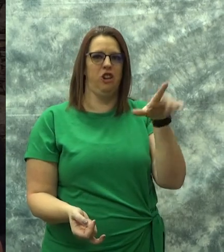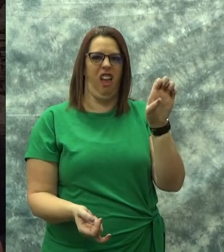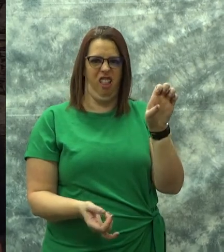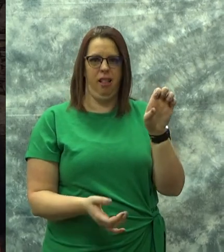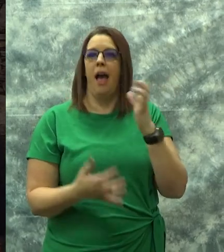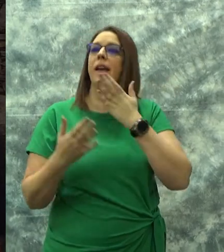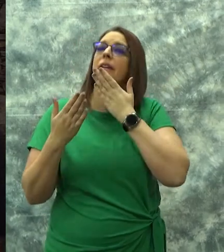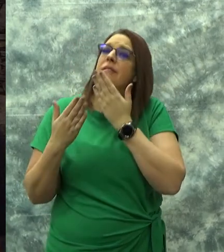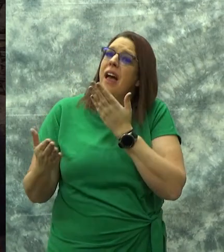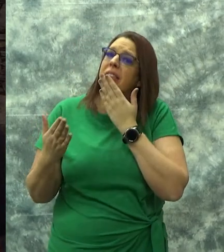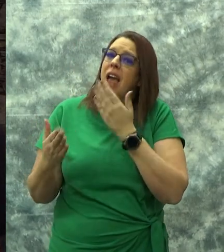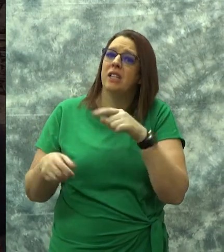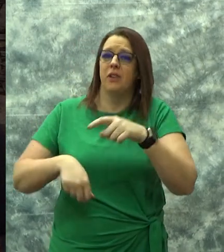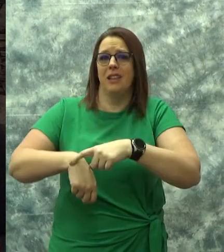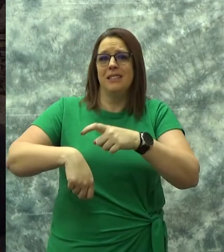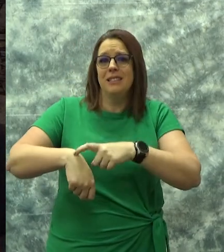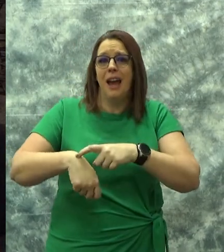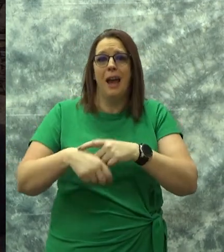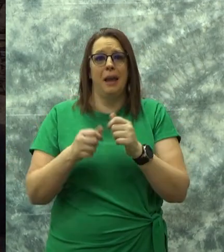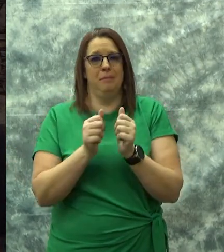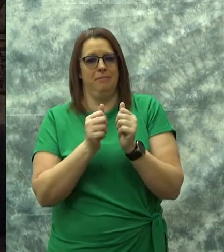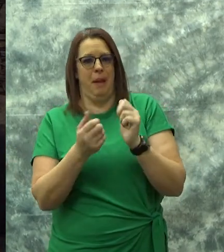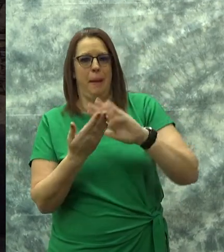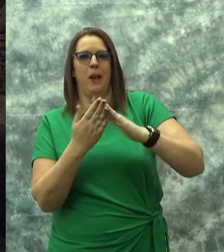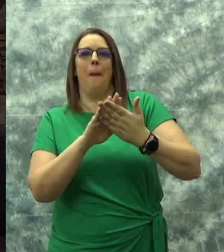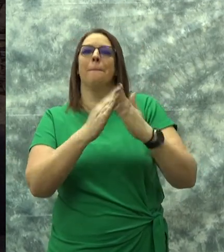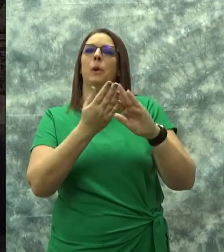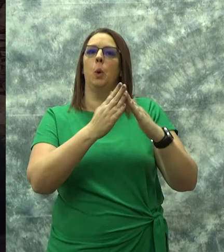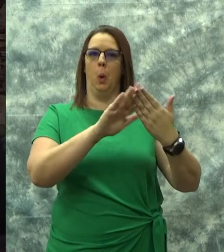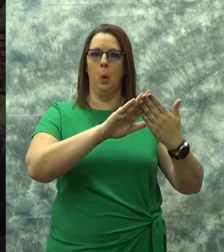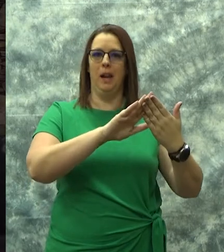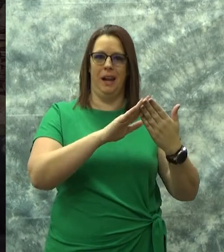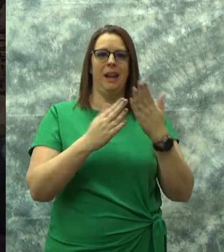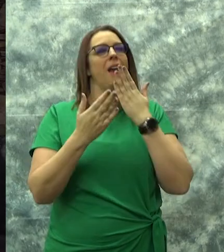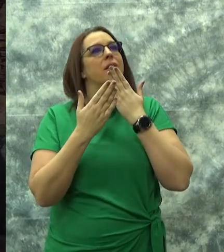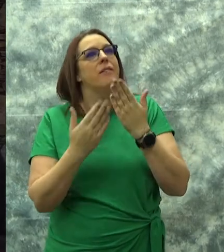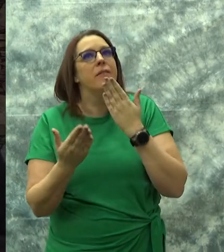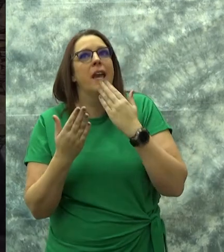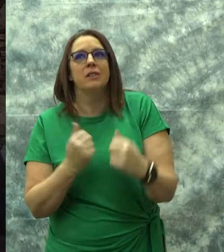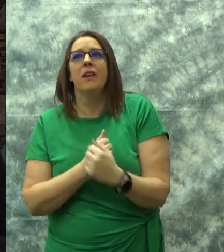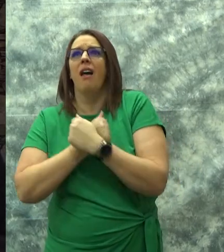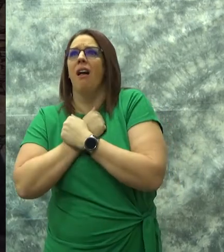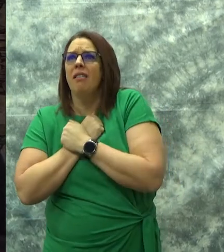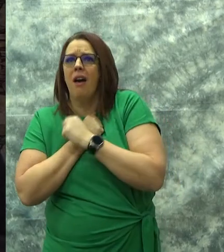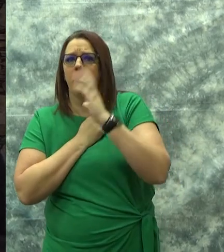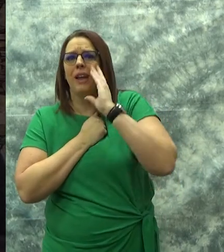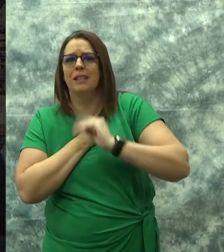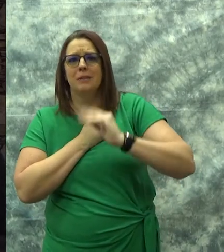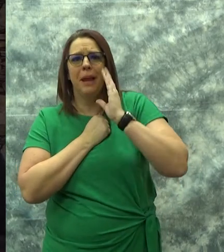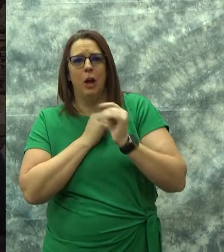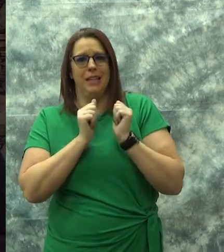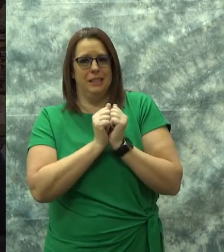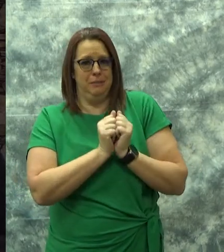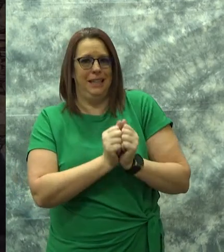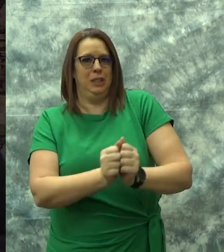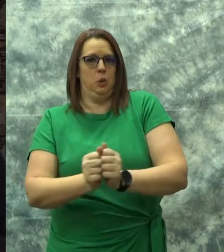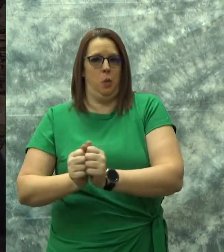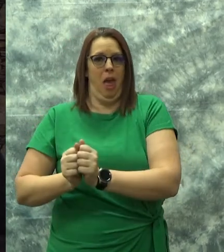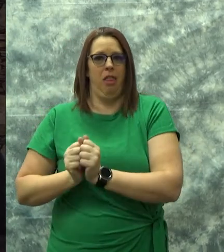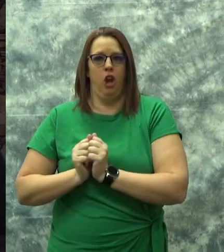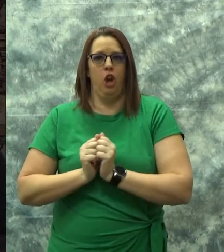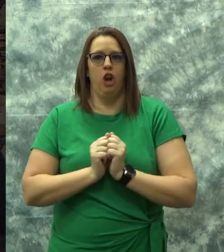I give thanks for this time together. I give thanks for community. I give thanks for the love that we experience just being here